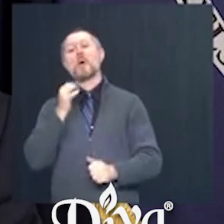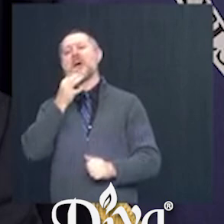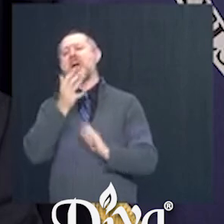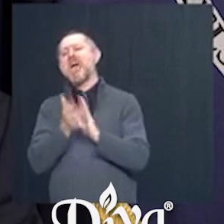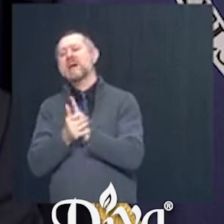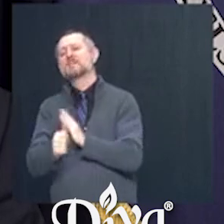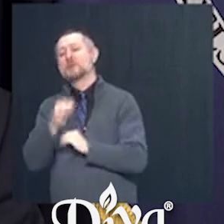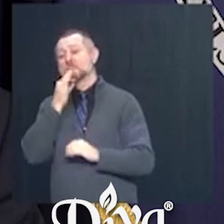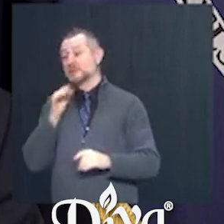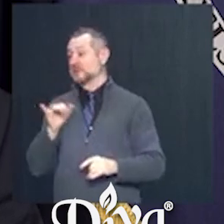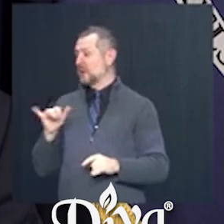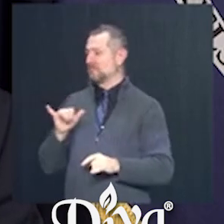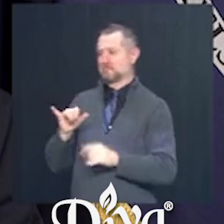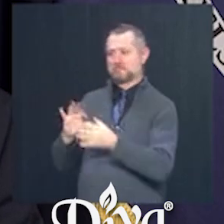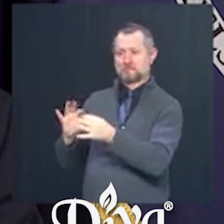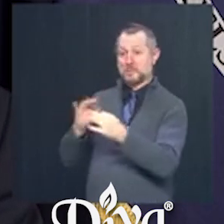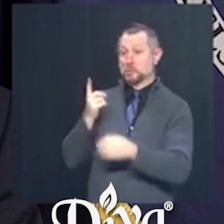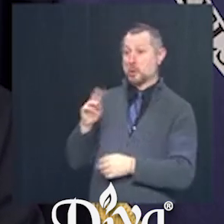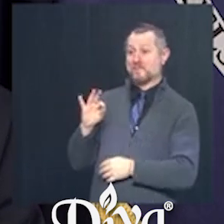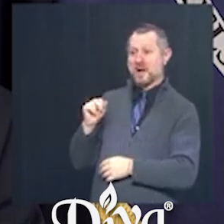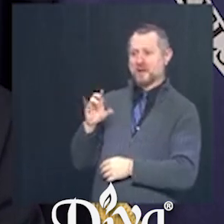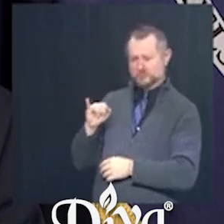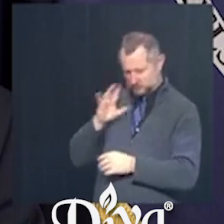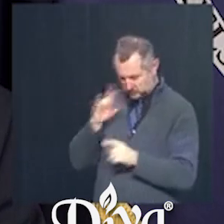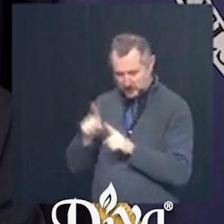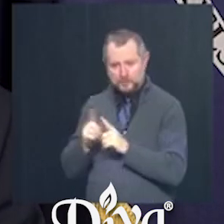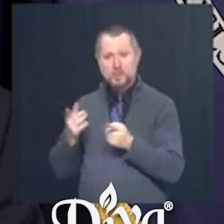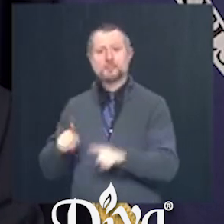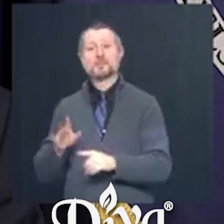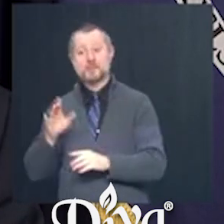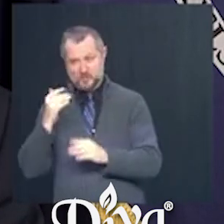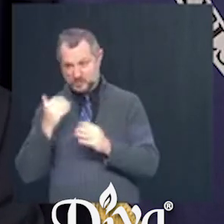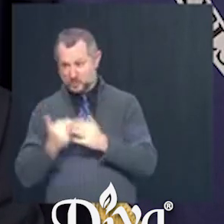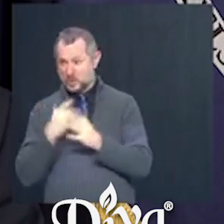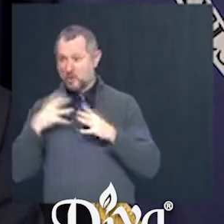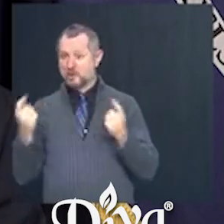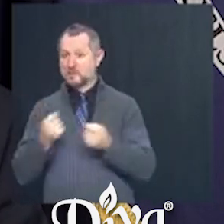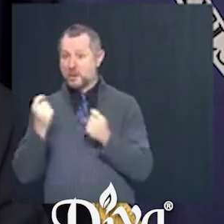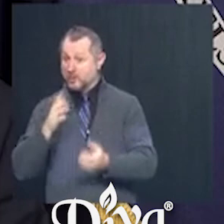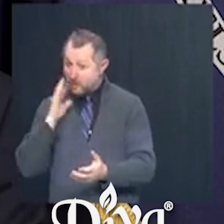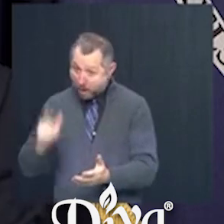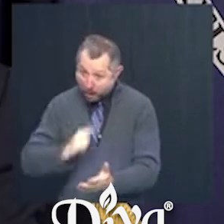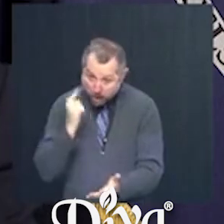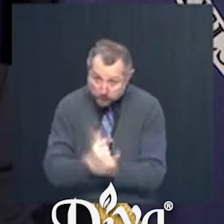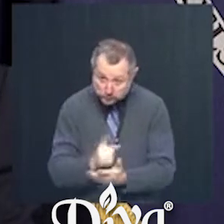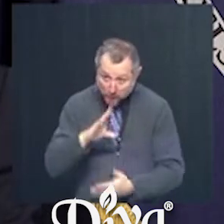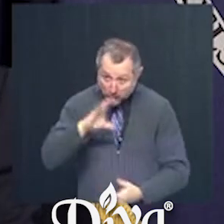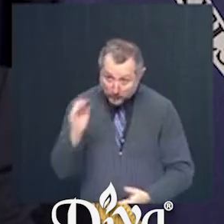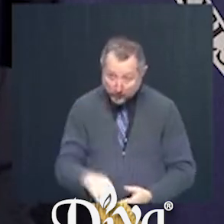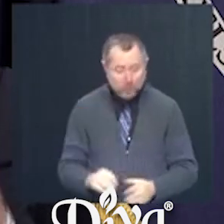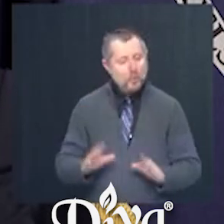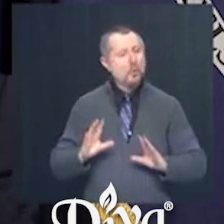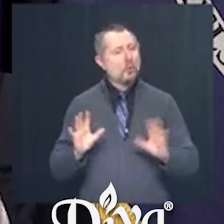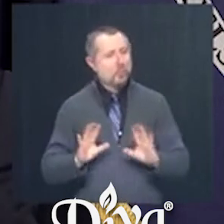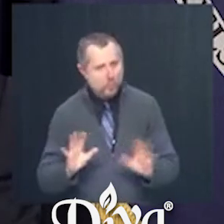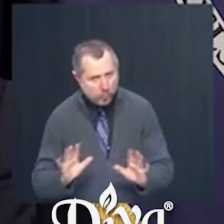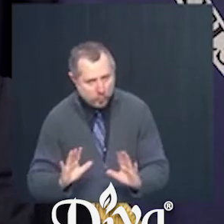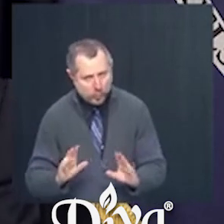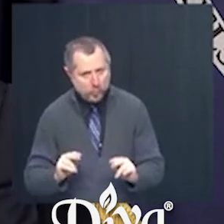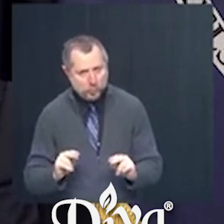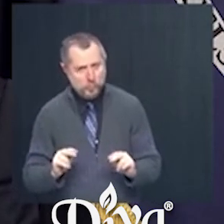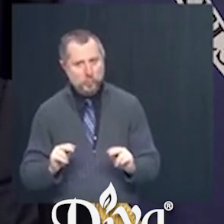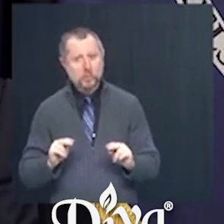said. But it doesn't have to be that. You could see New Yorkers change